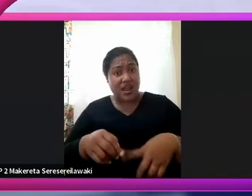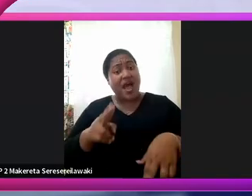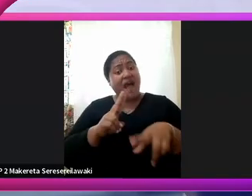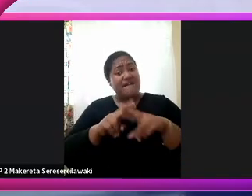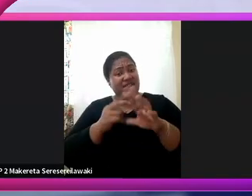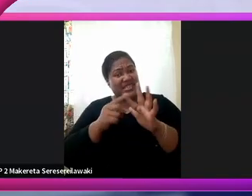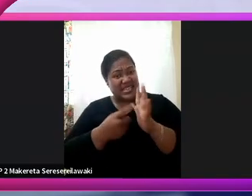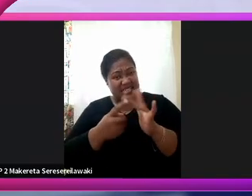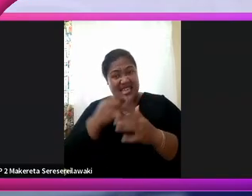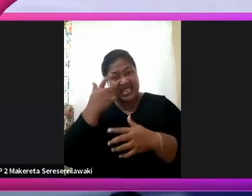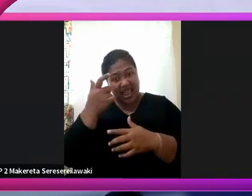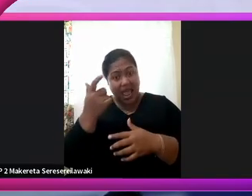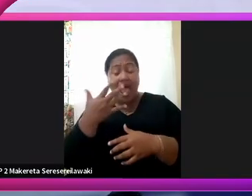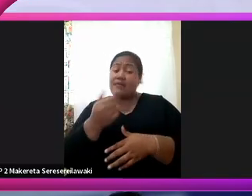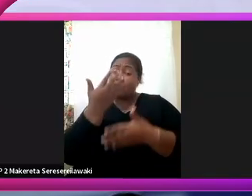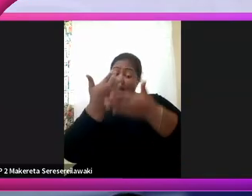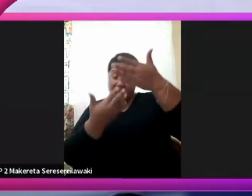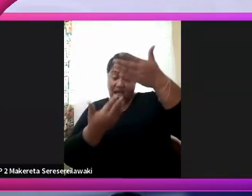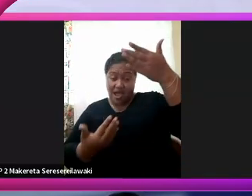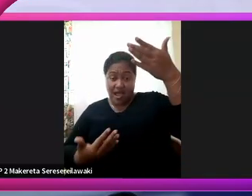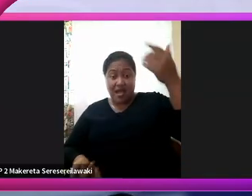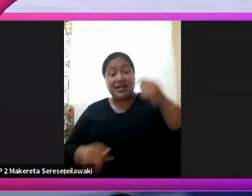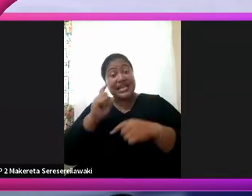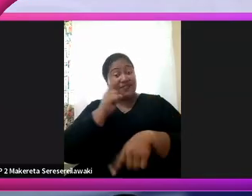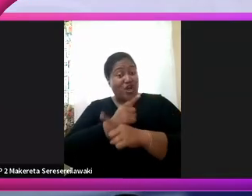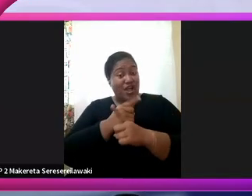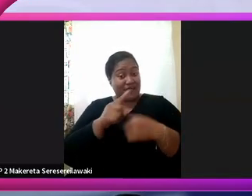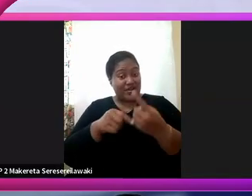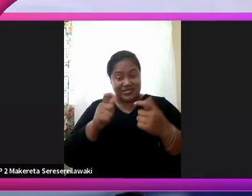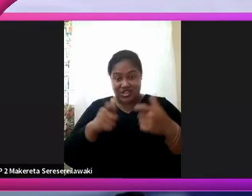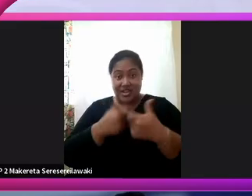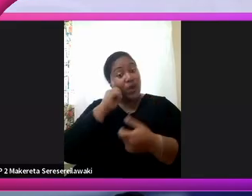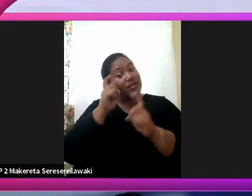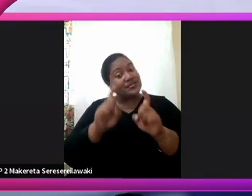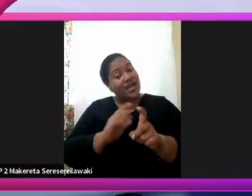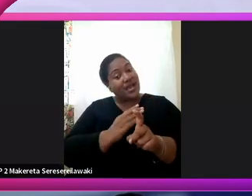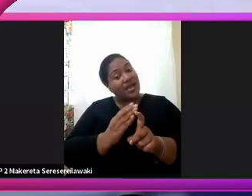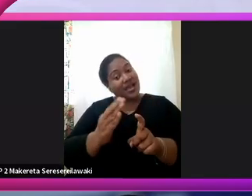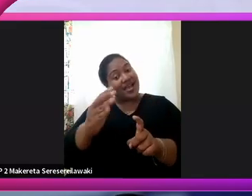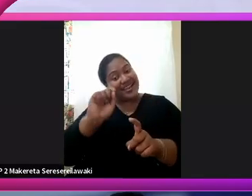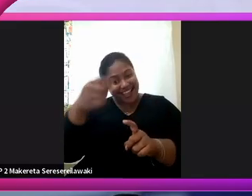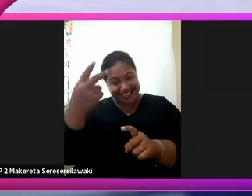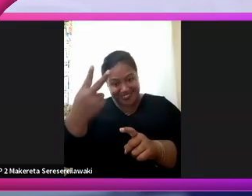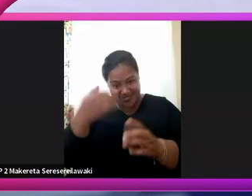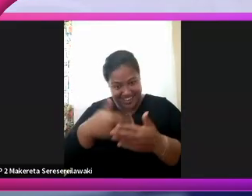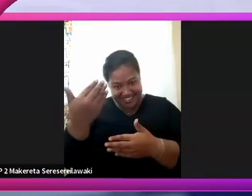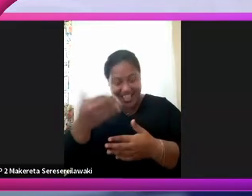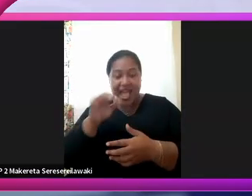put a long list here. If I talk about the challenges, we will stay here for the next 2 days. But I